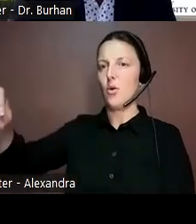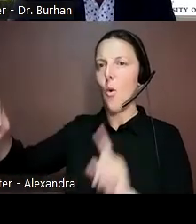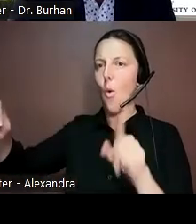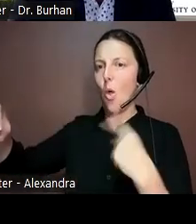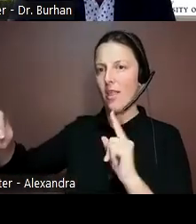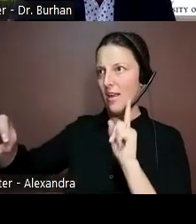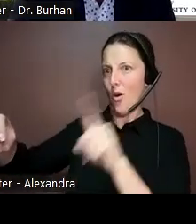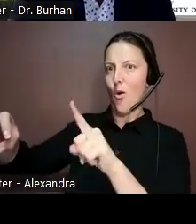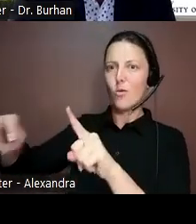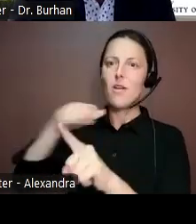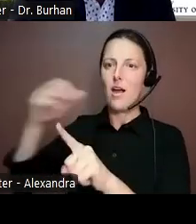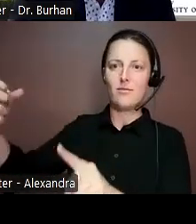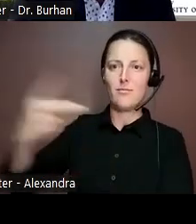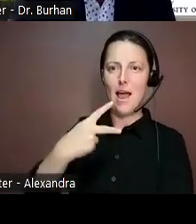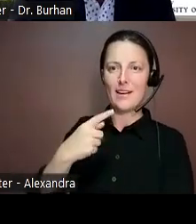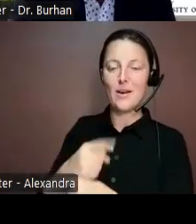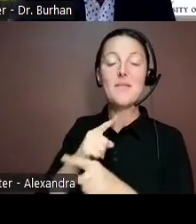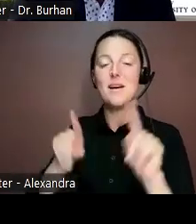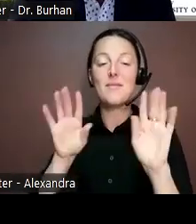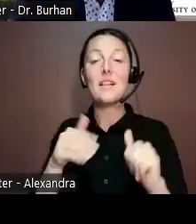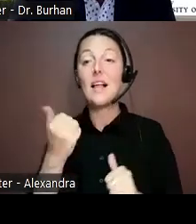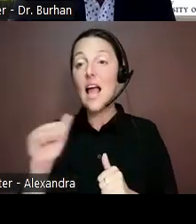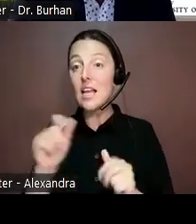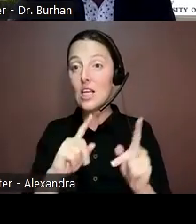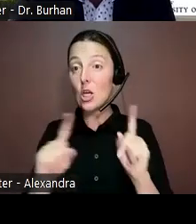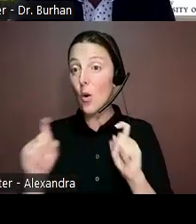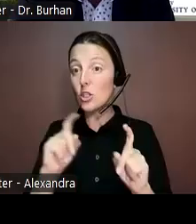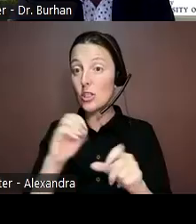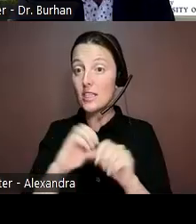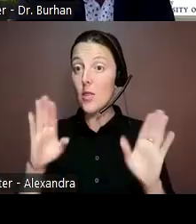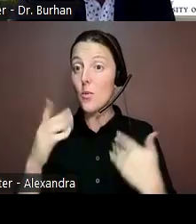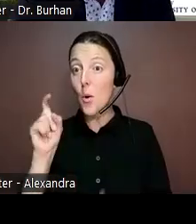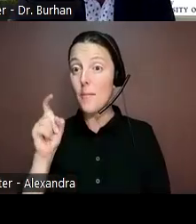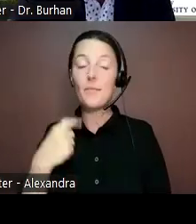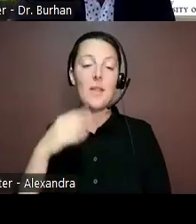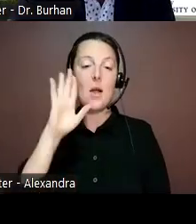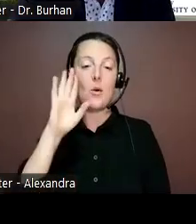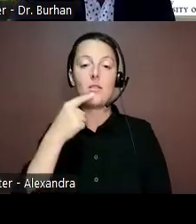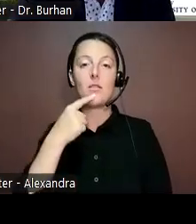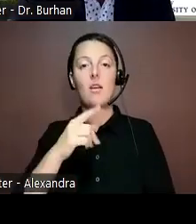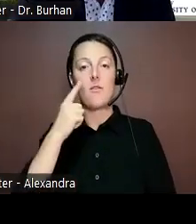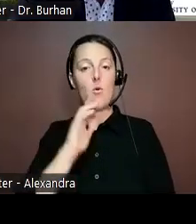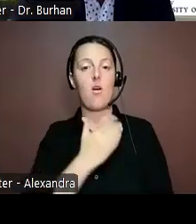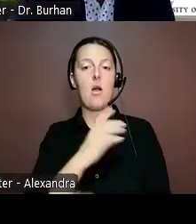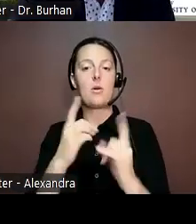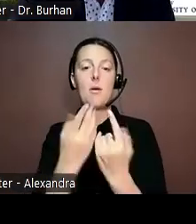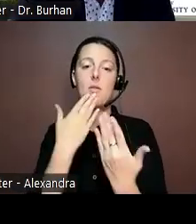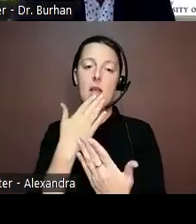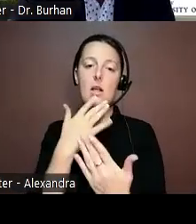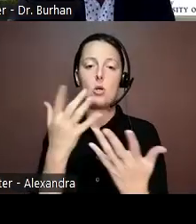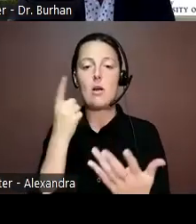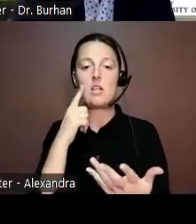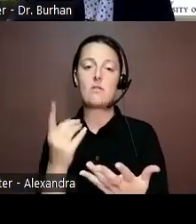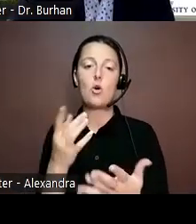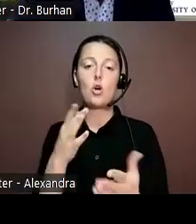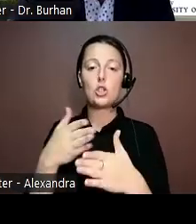room? And if not, I will say on behalf of our department, thank you so much for being with us and sharing your expertise. I know you're going to get to